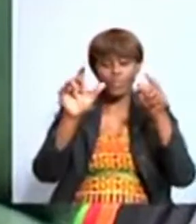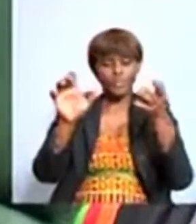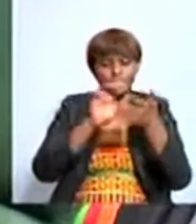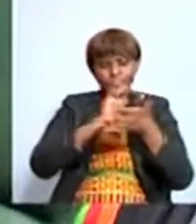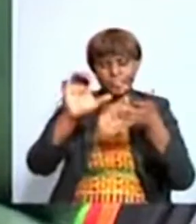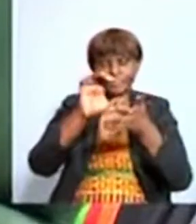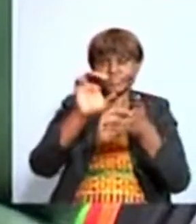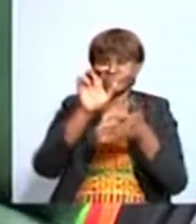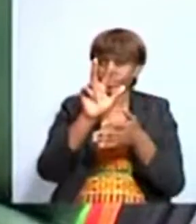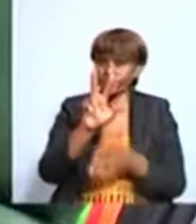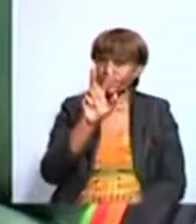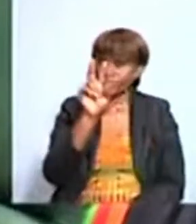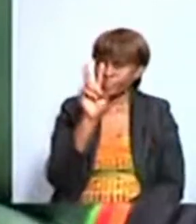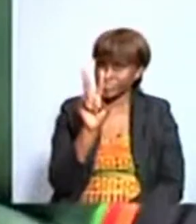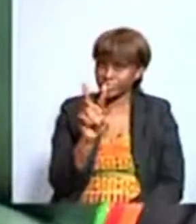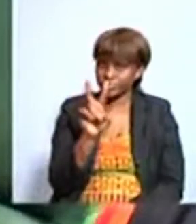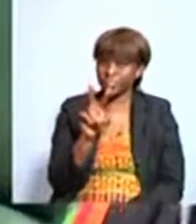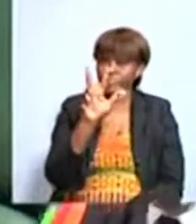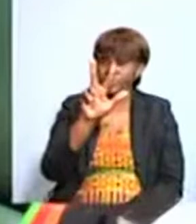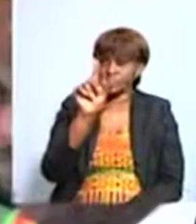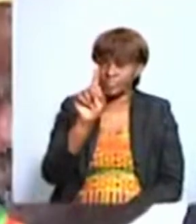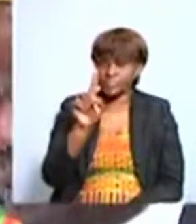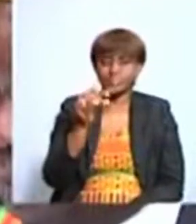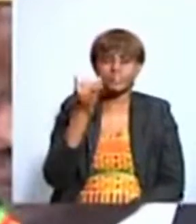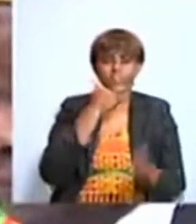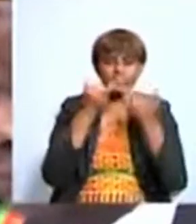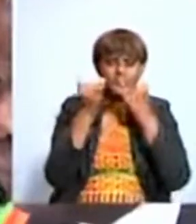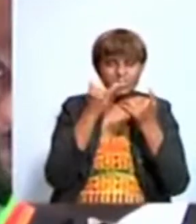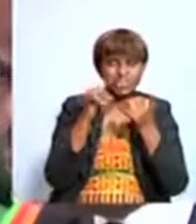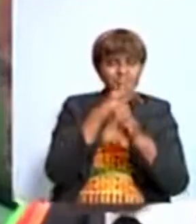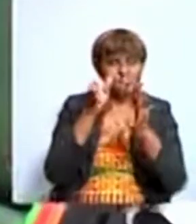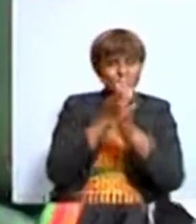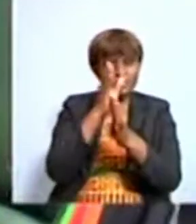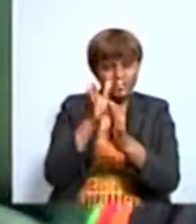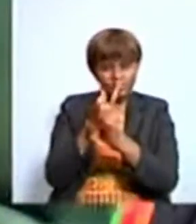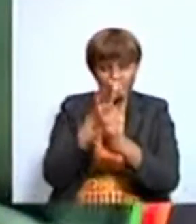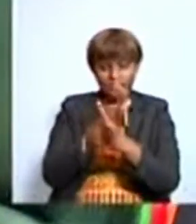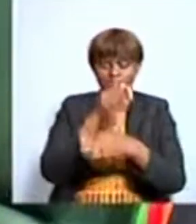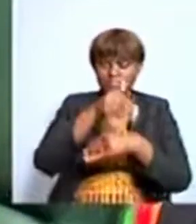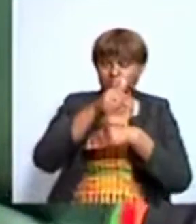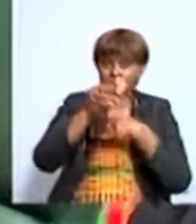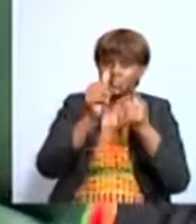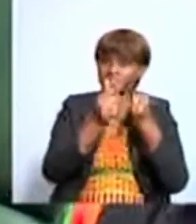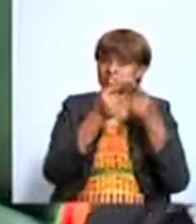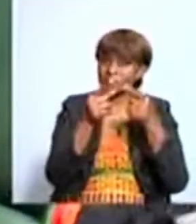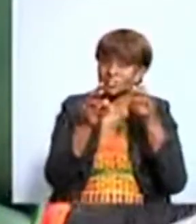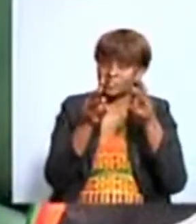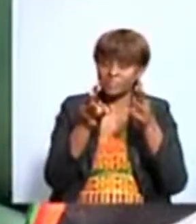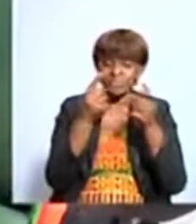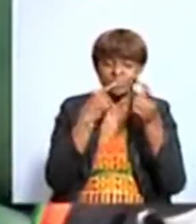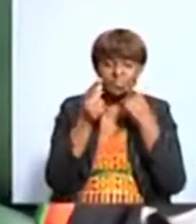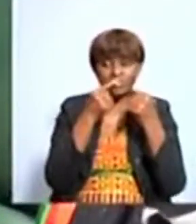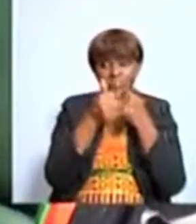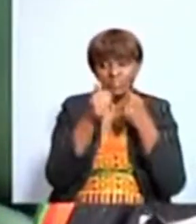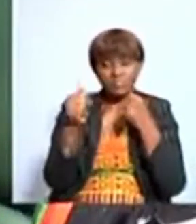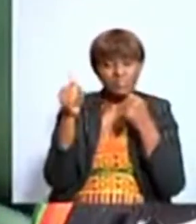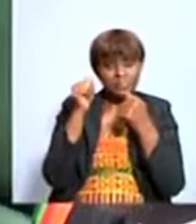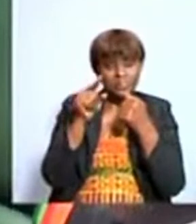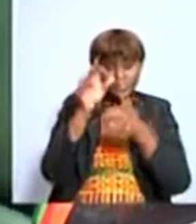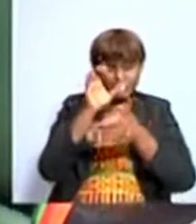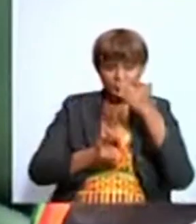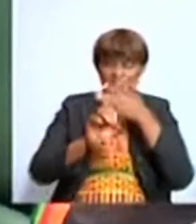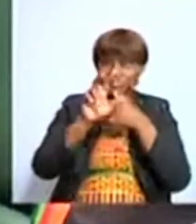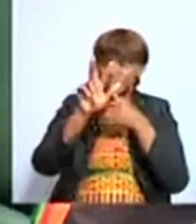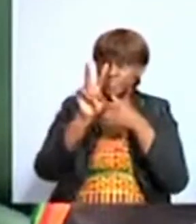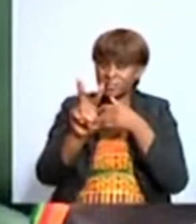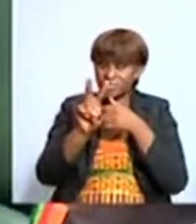agreed. Clause 32, offenses relating to registration, etc. Any debate, any objection, clause 32 is